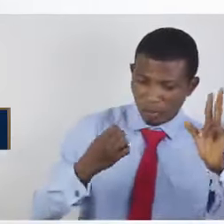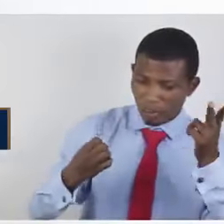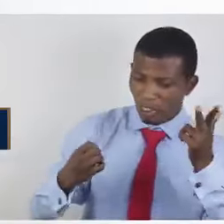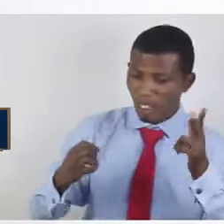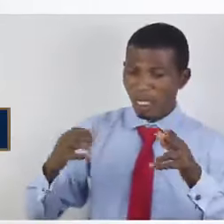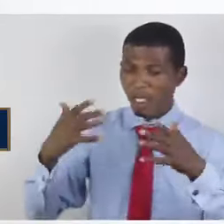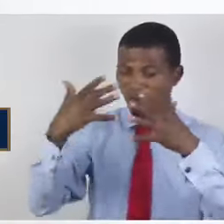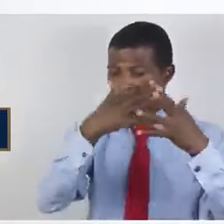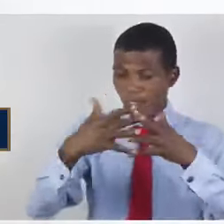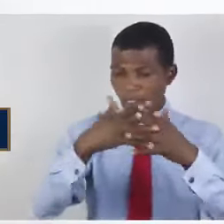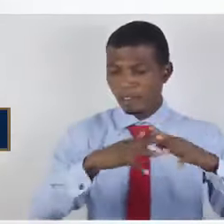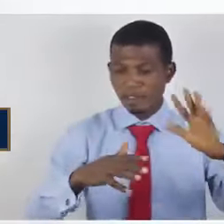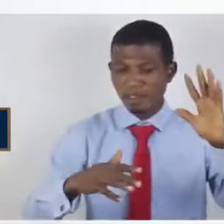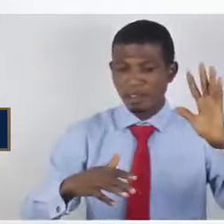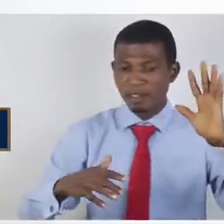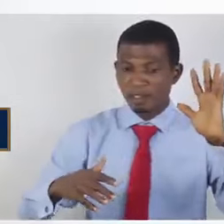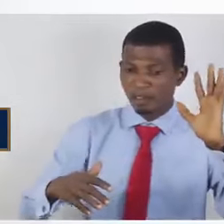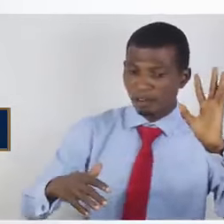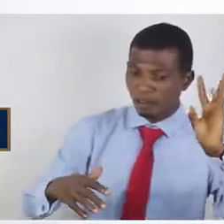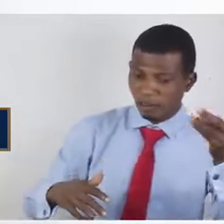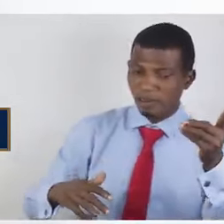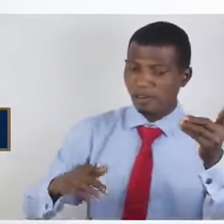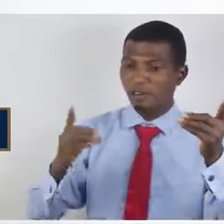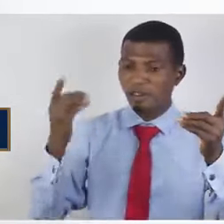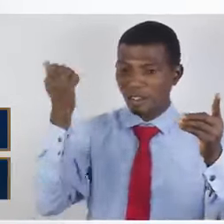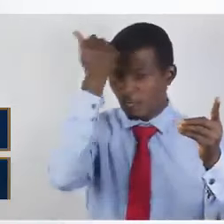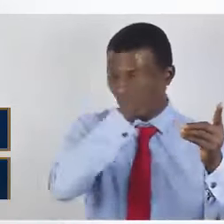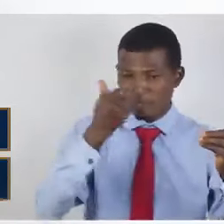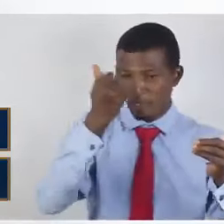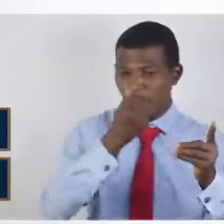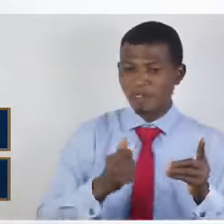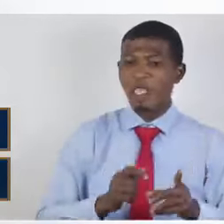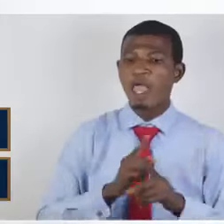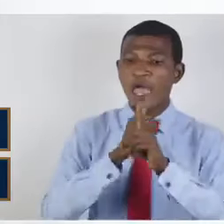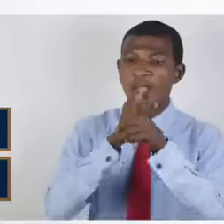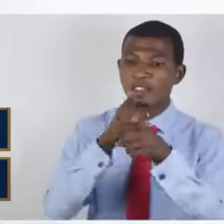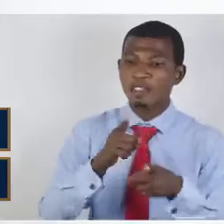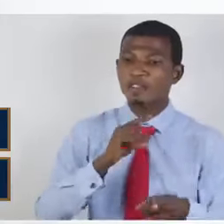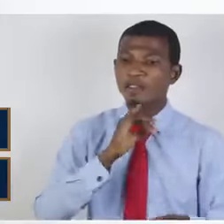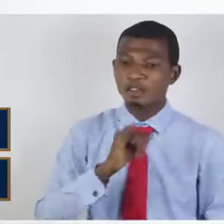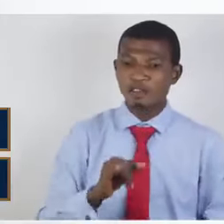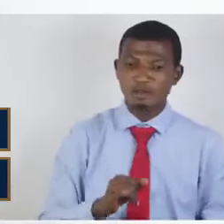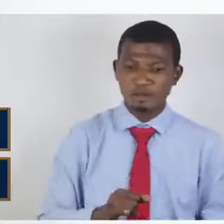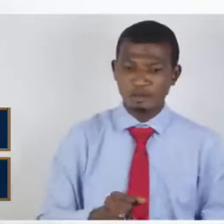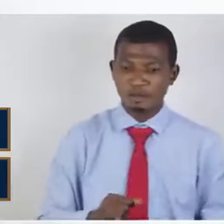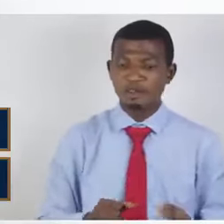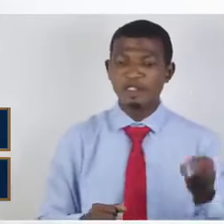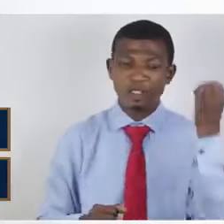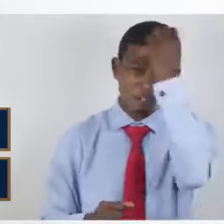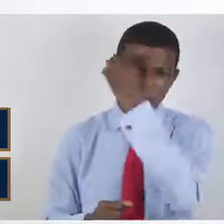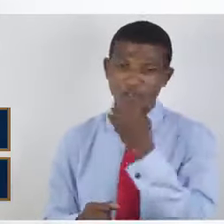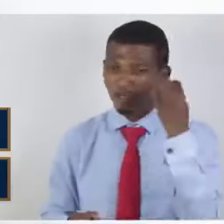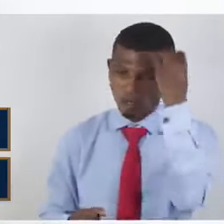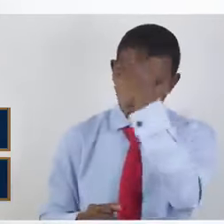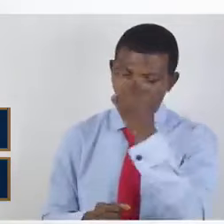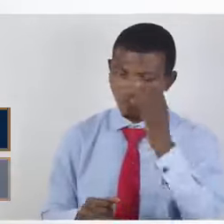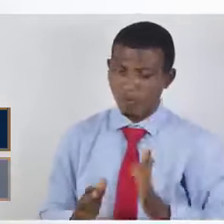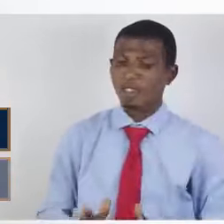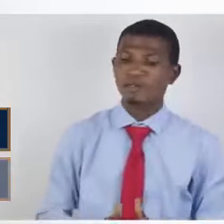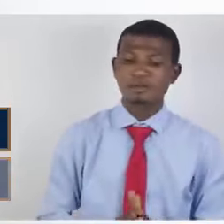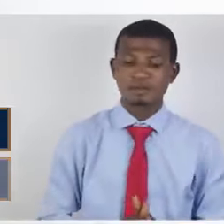B. Europeans, C. Americans, D. Africans. So the answer here